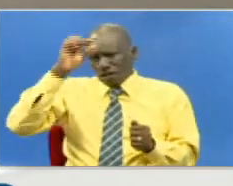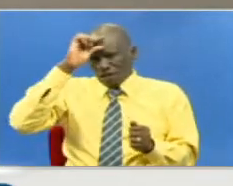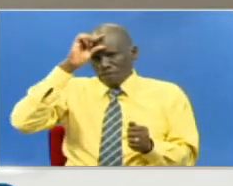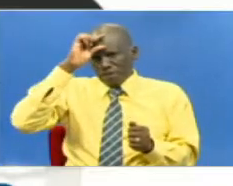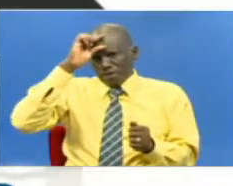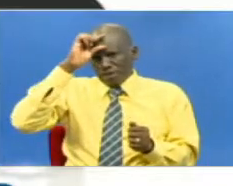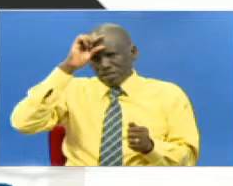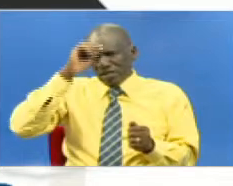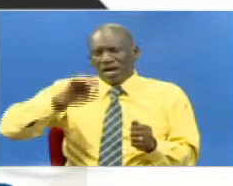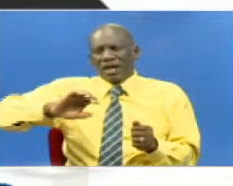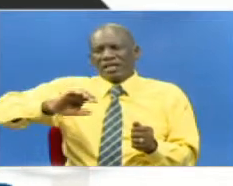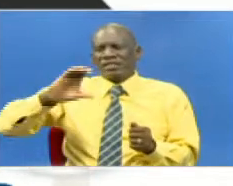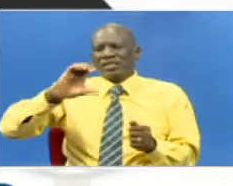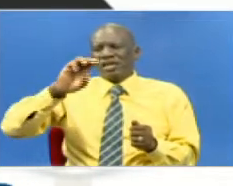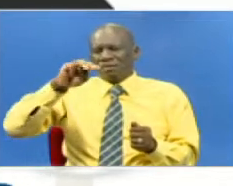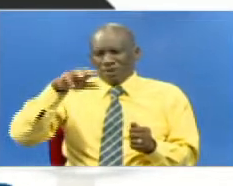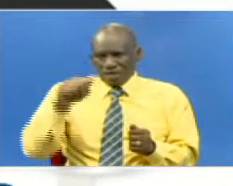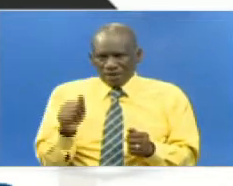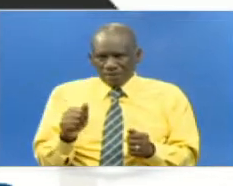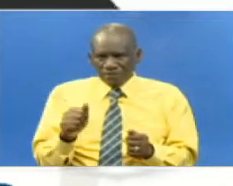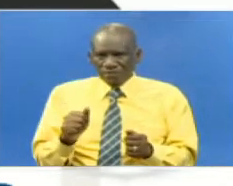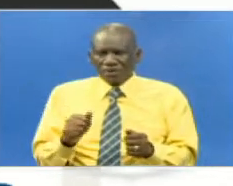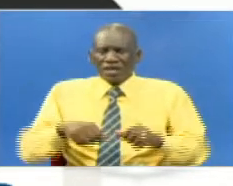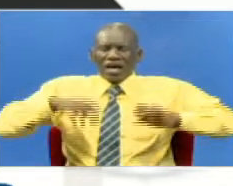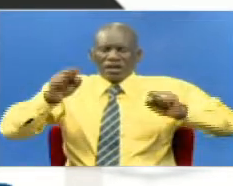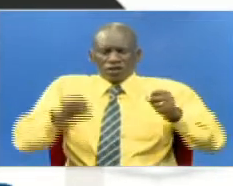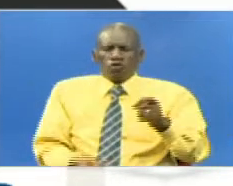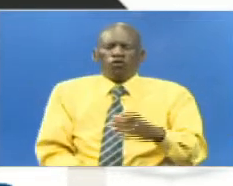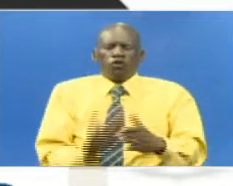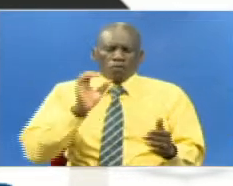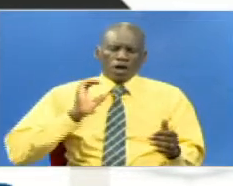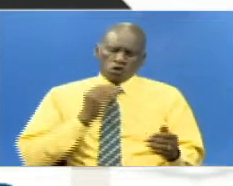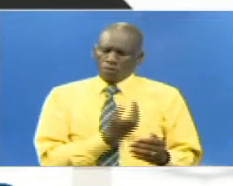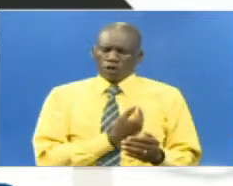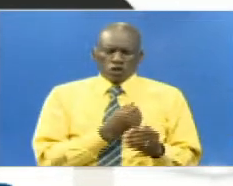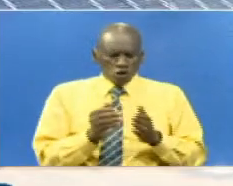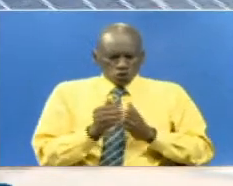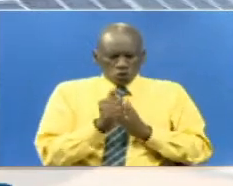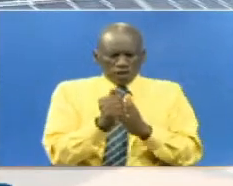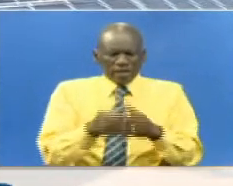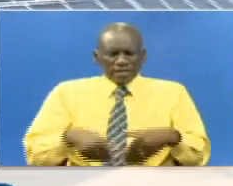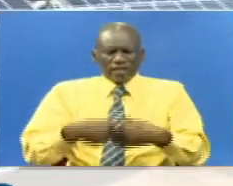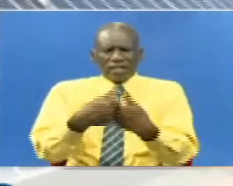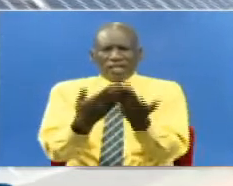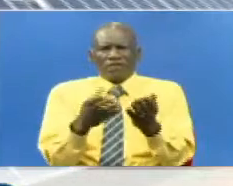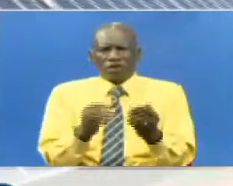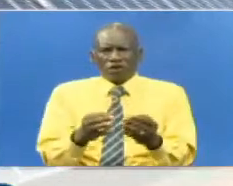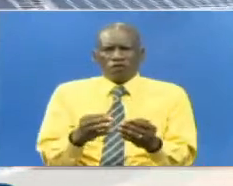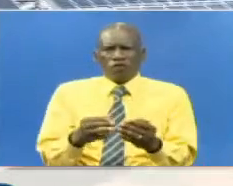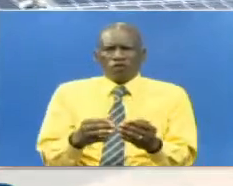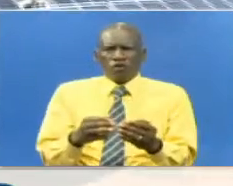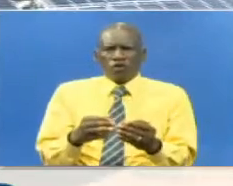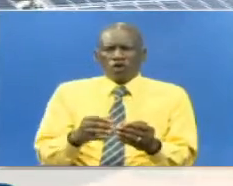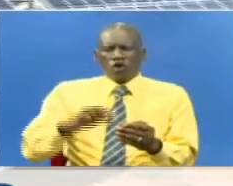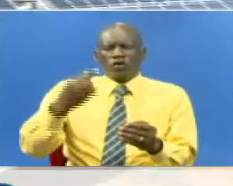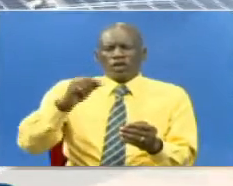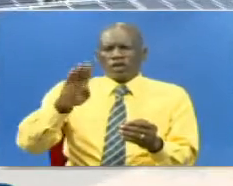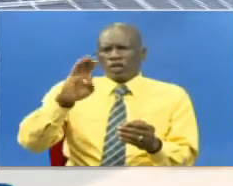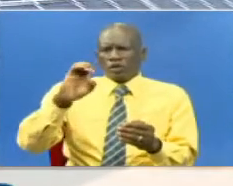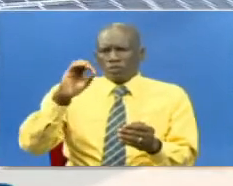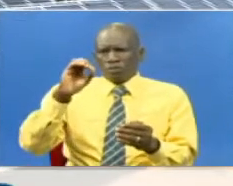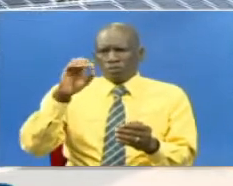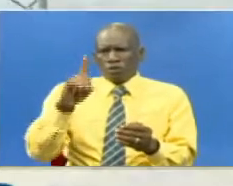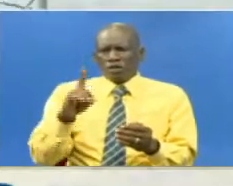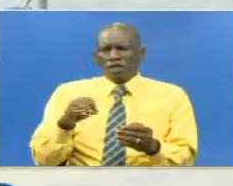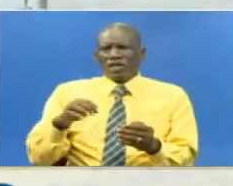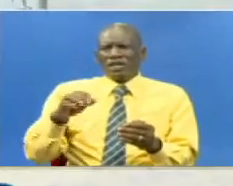Capital Markets Authority agreeing to form a committee to guide issuance of a municipal green bond. CMA has committed